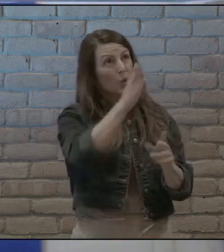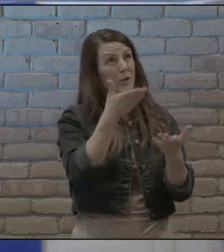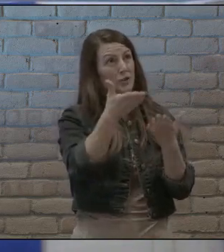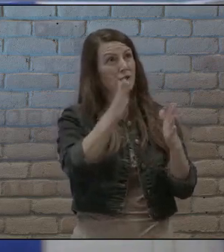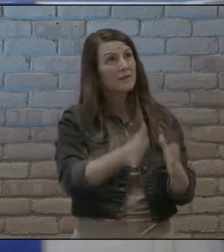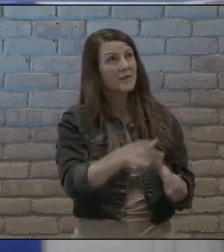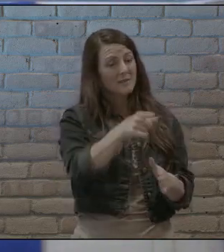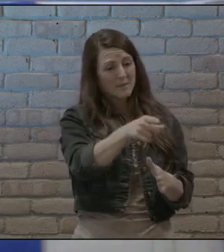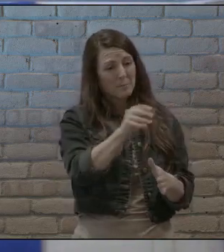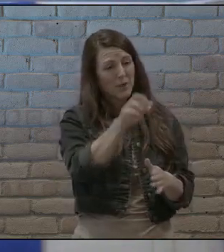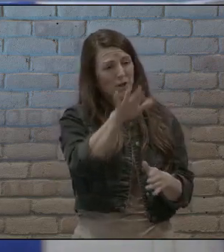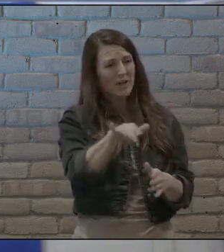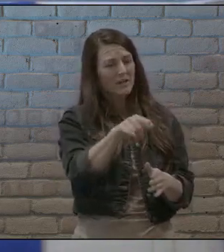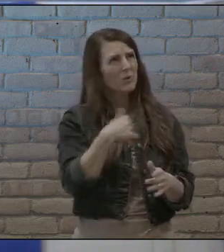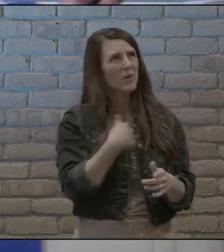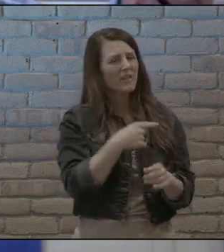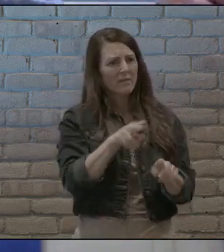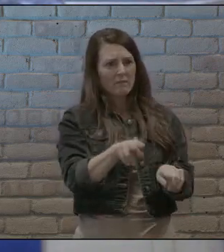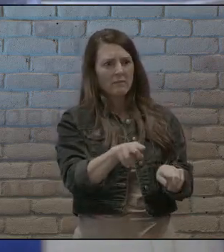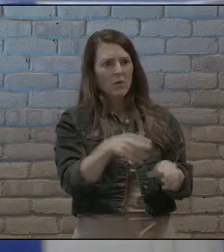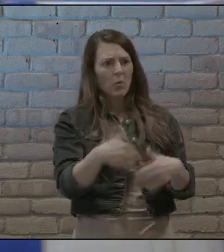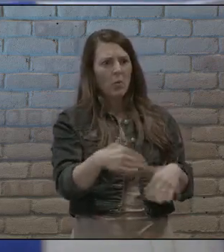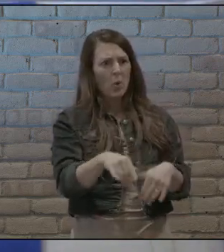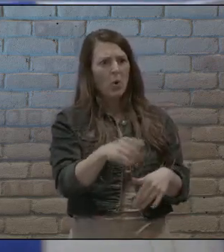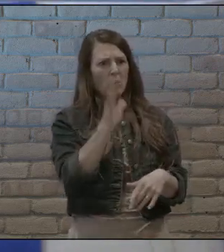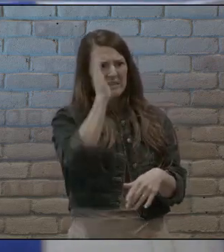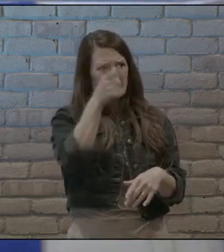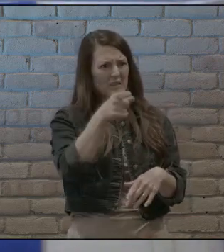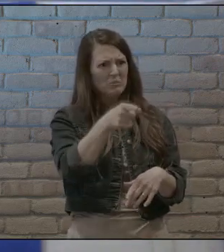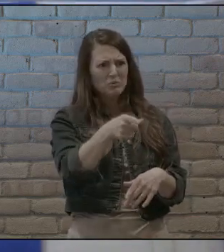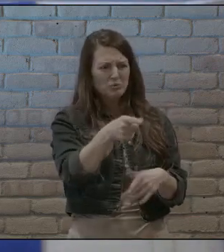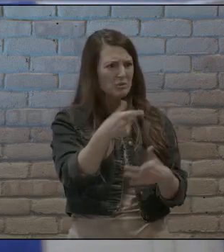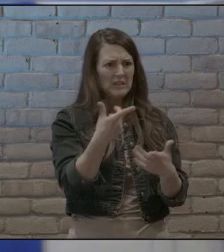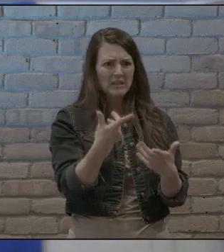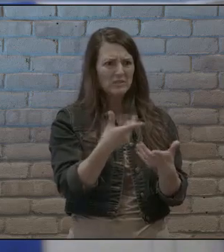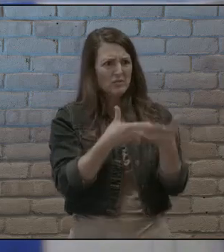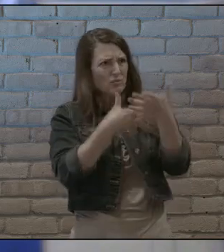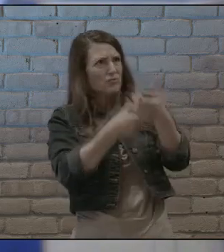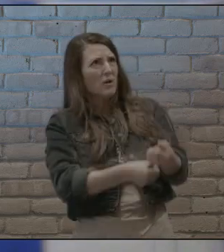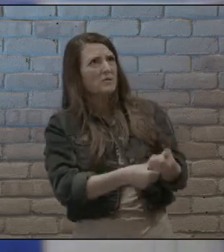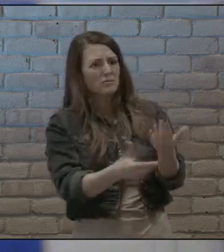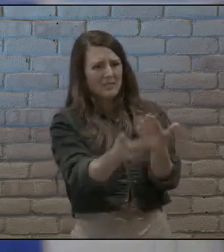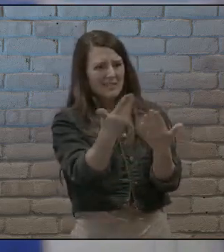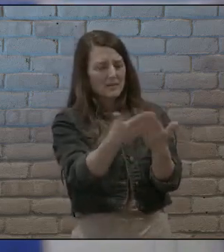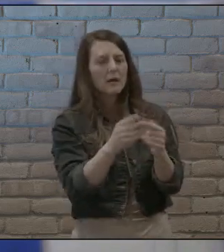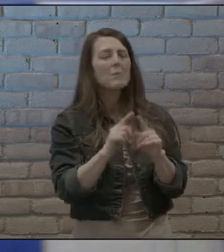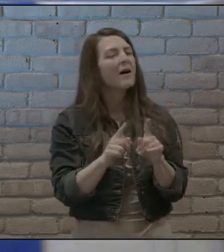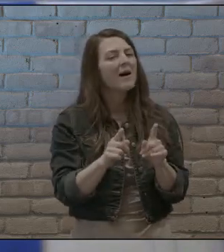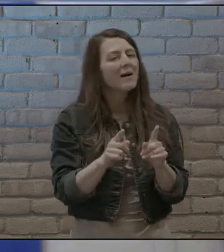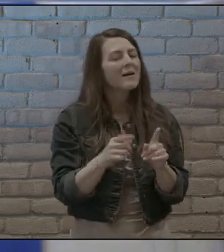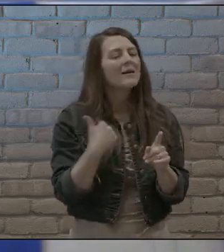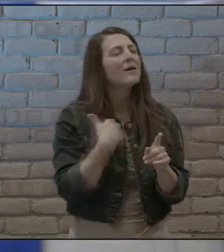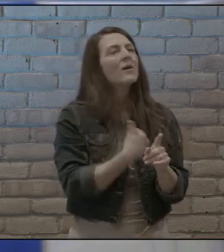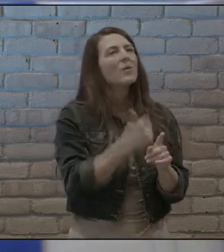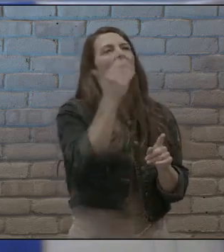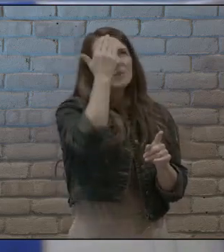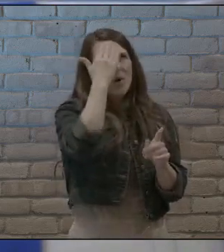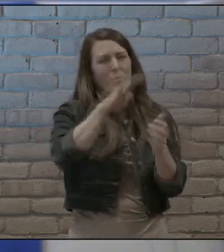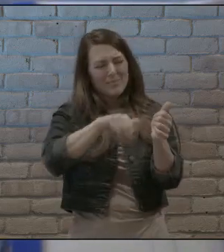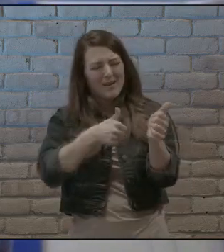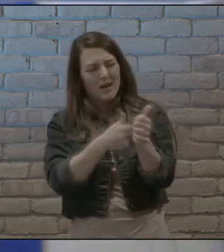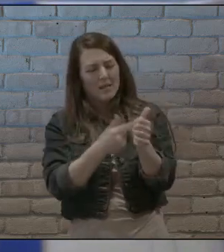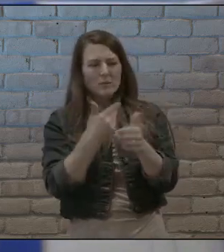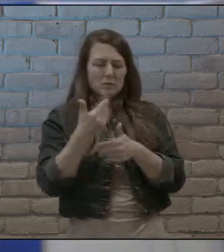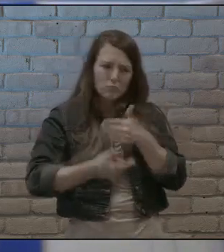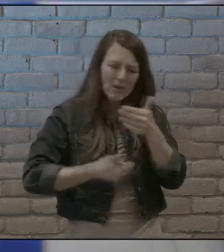intimidating because she seems to have it all together in the midst of a terrible crisis. And yet we know that it was a process for her. And in the